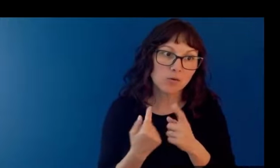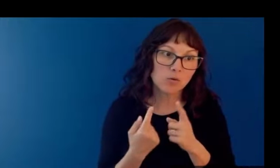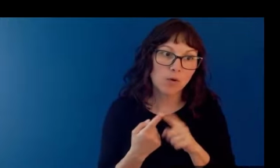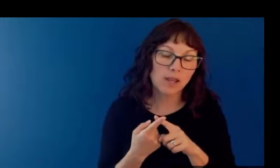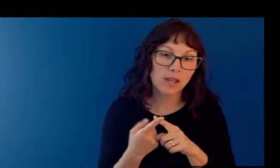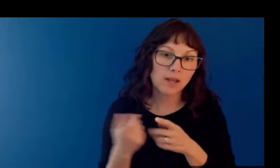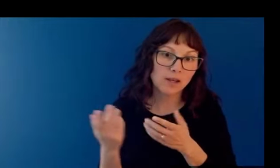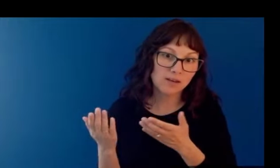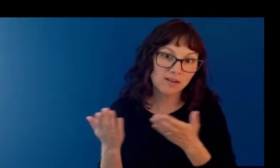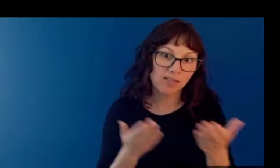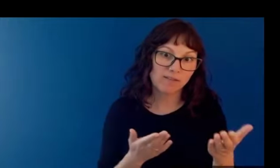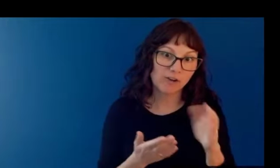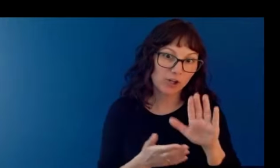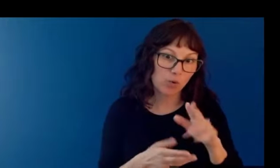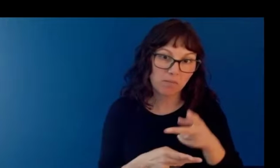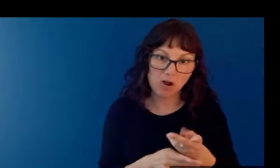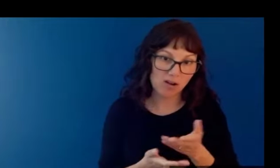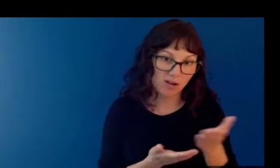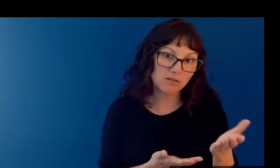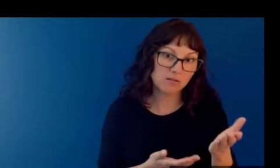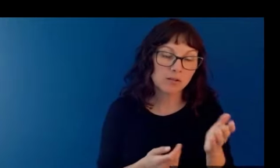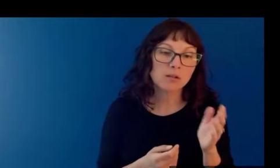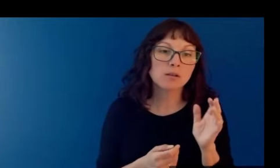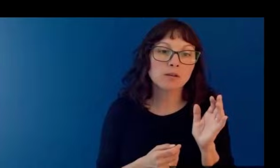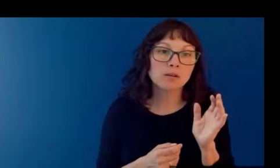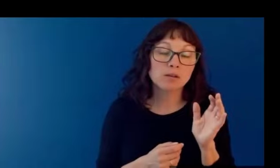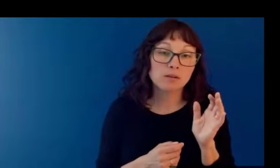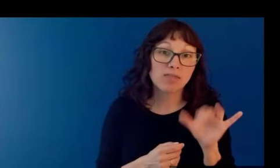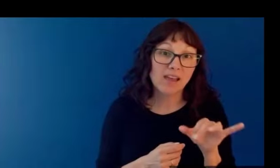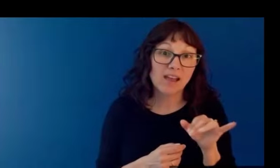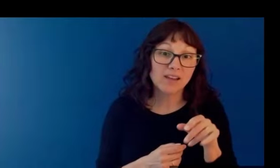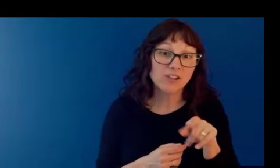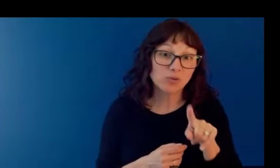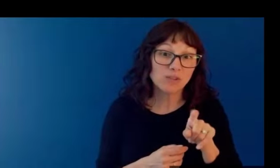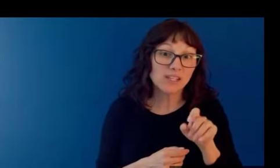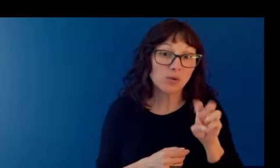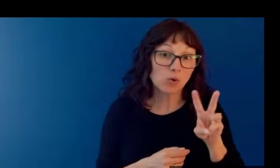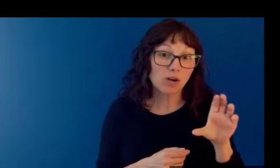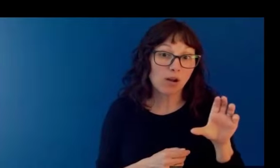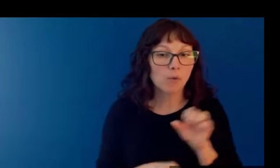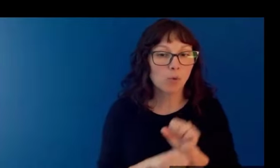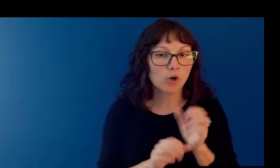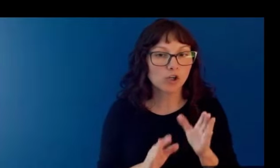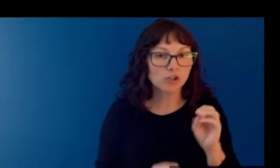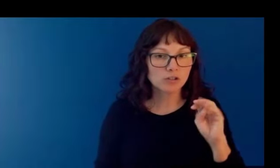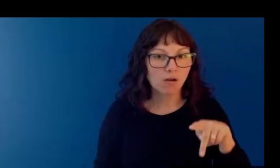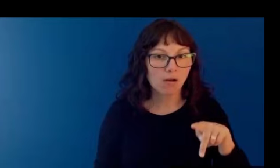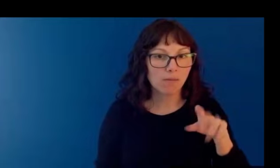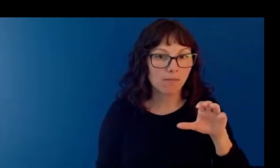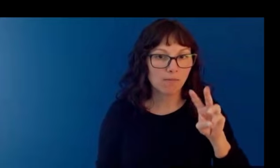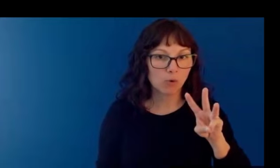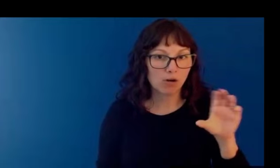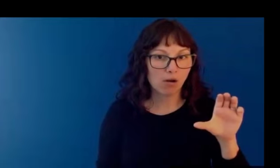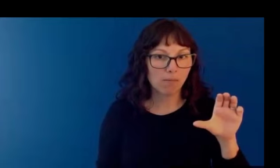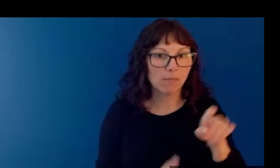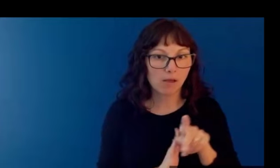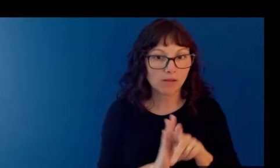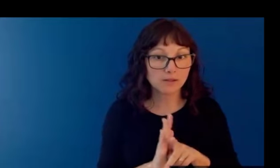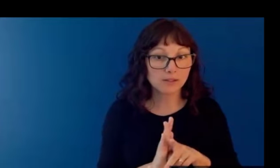delivering your product. You're gonna need a workers' comp policy for that.